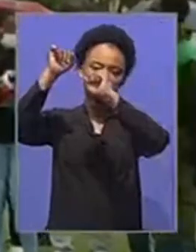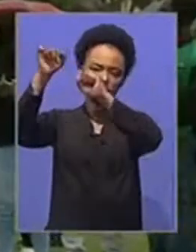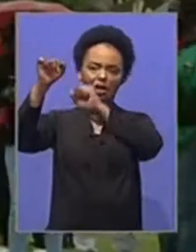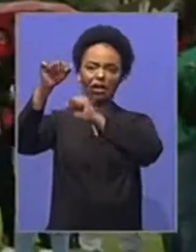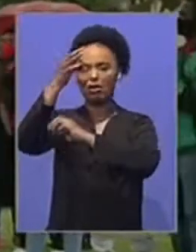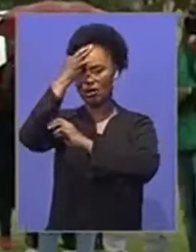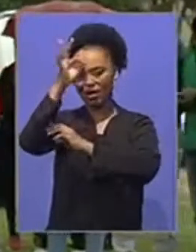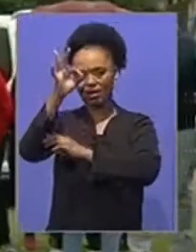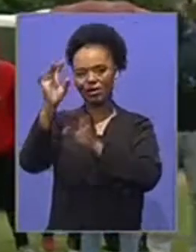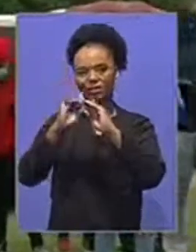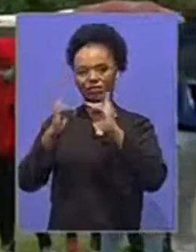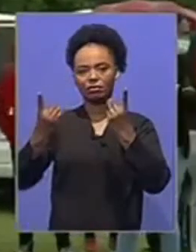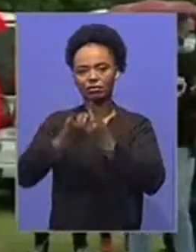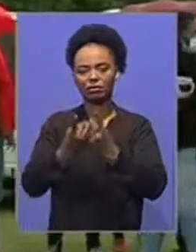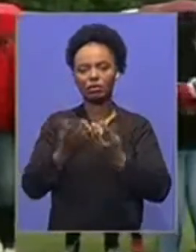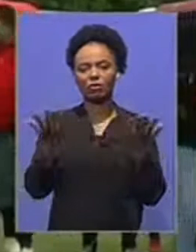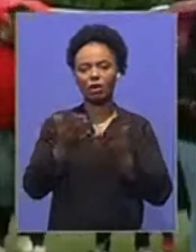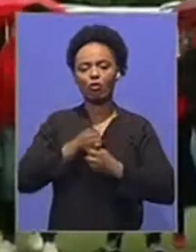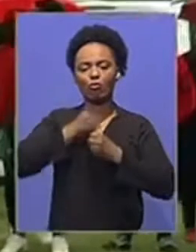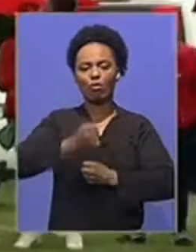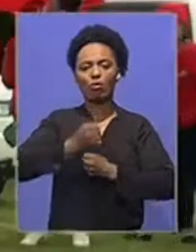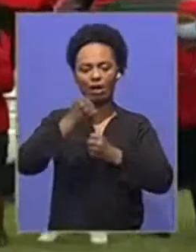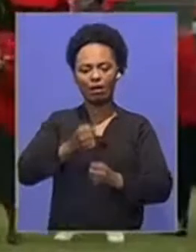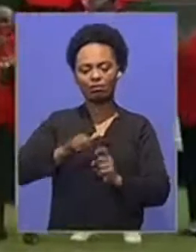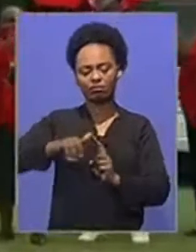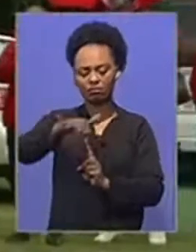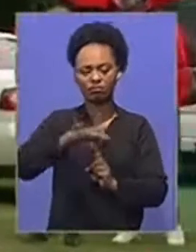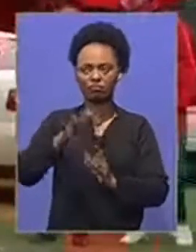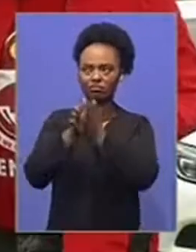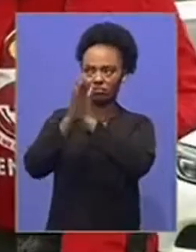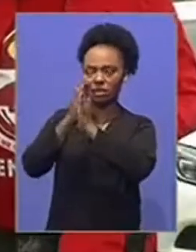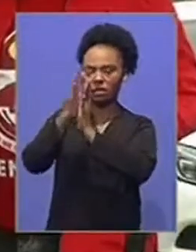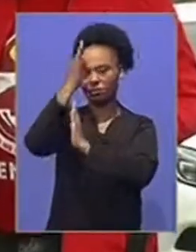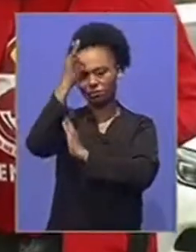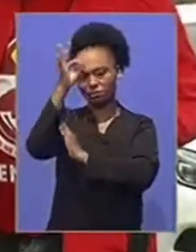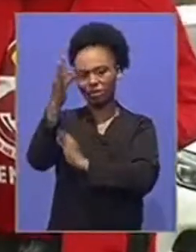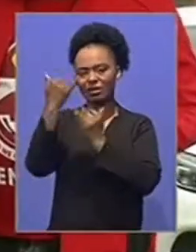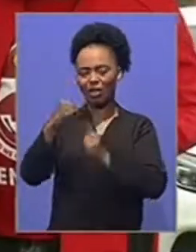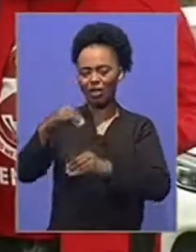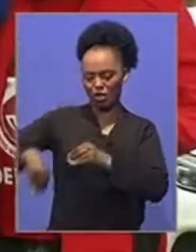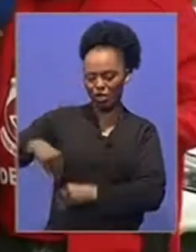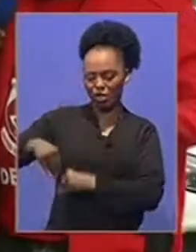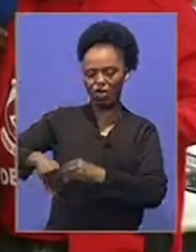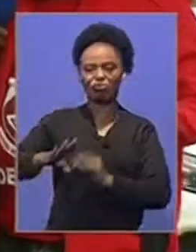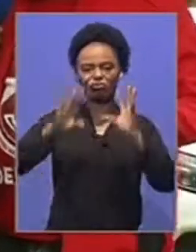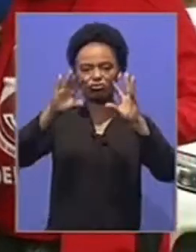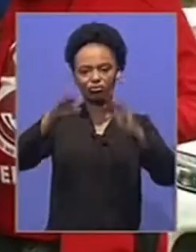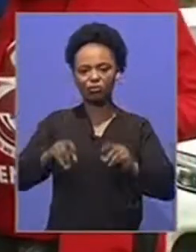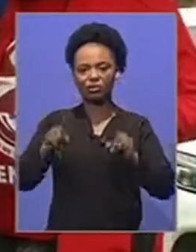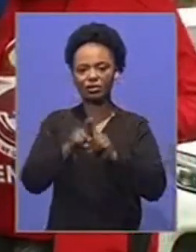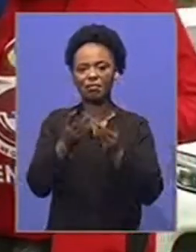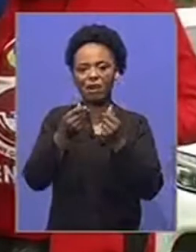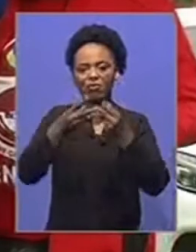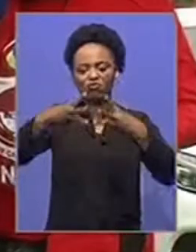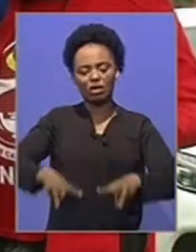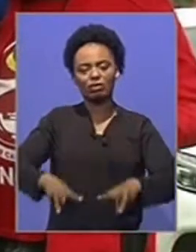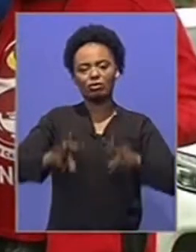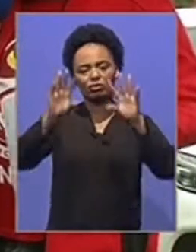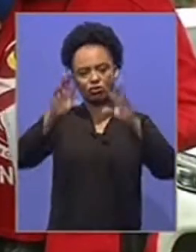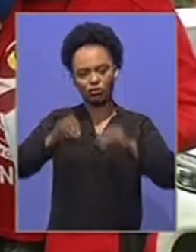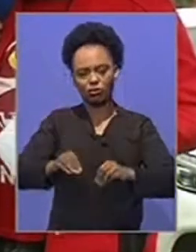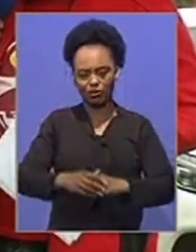ya porofense kwa Mbombela. Ba ne ba ikuela go puso go lepalepana le bonweenwee le tiriso e botlhaswa ya matlole.